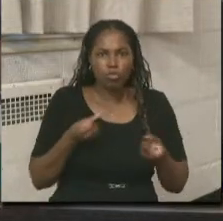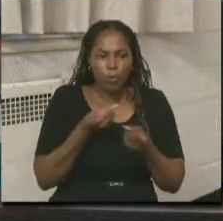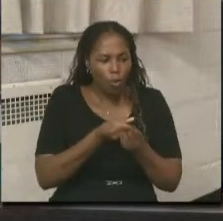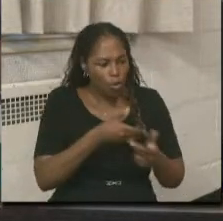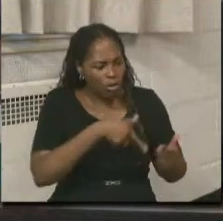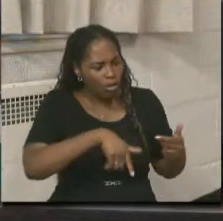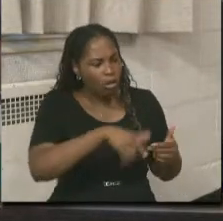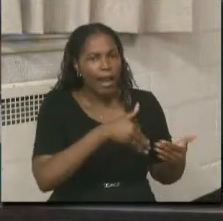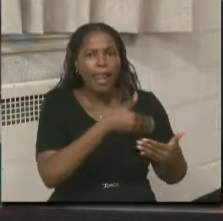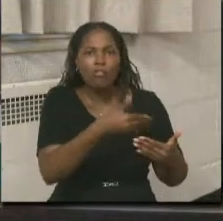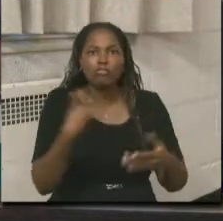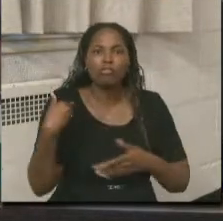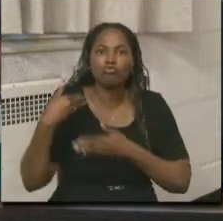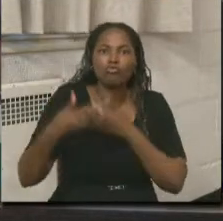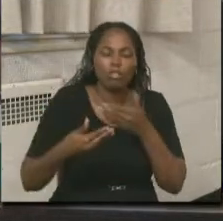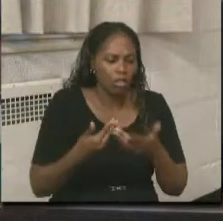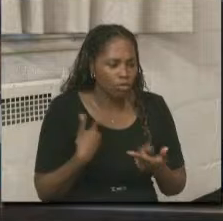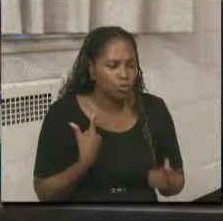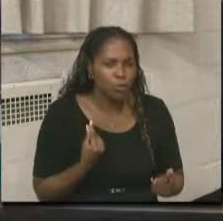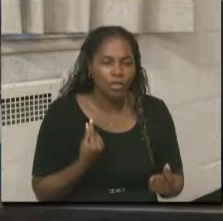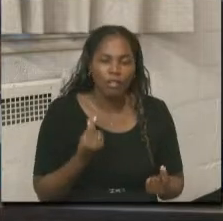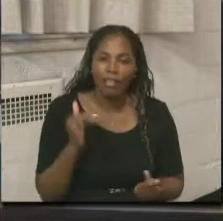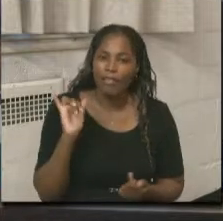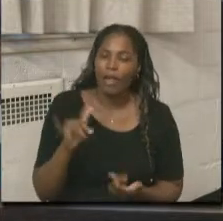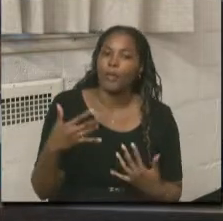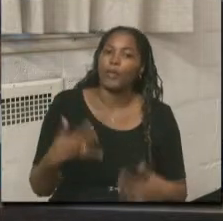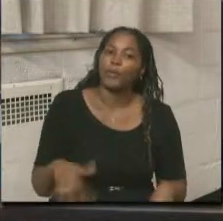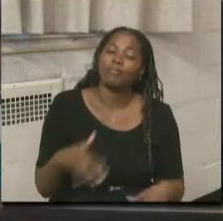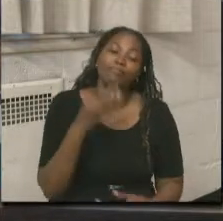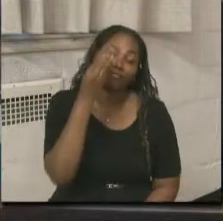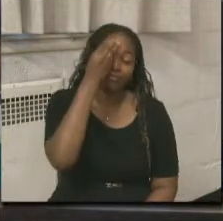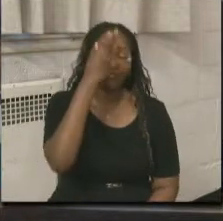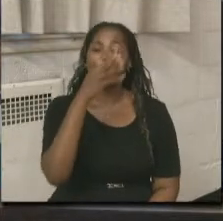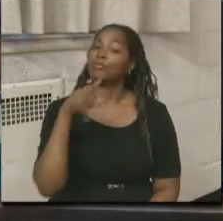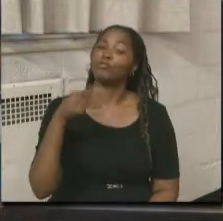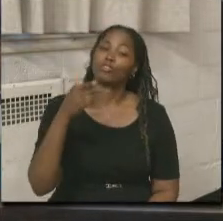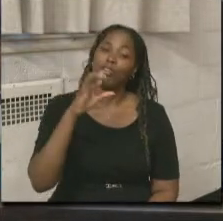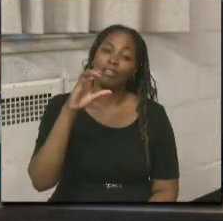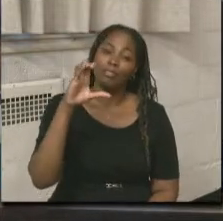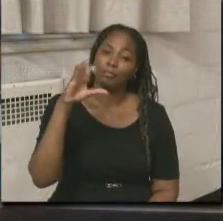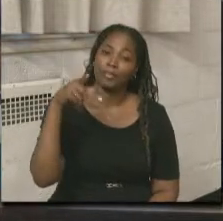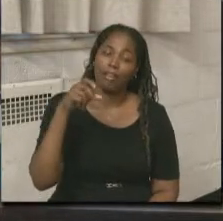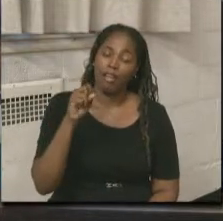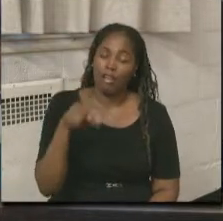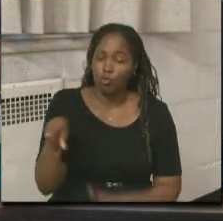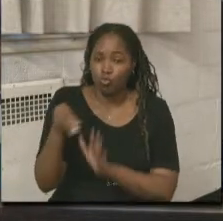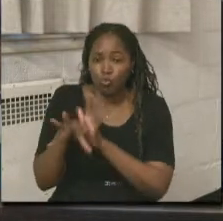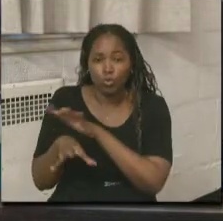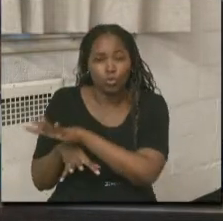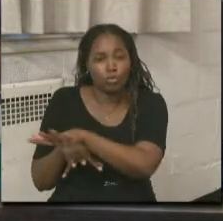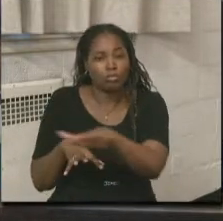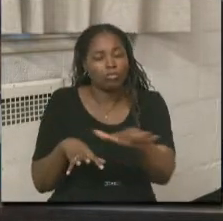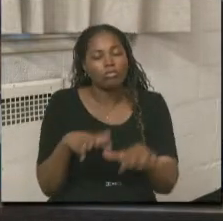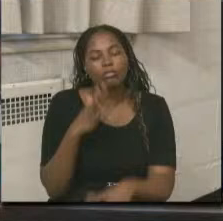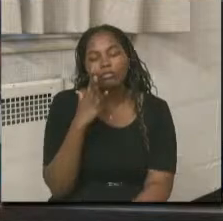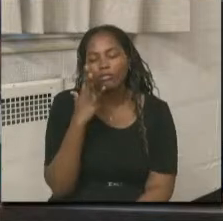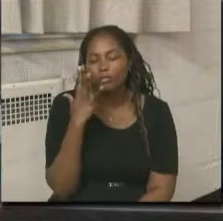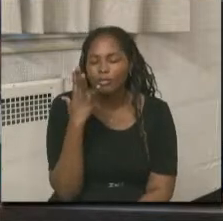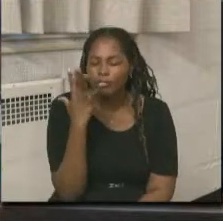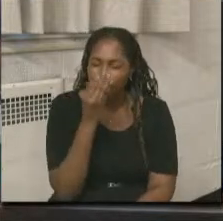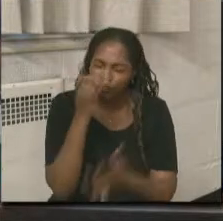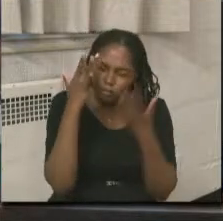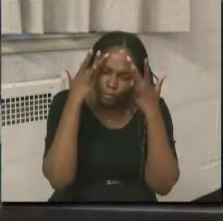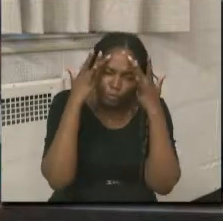Every single student in our public schools is beautiful. They're all so bright. And oftentimes we're overshadowed by